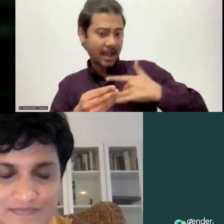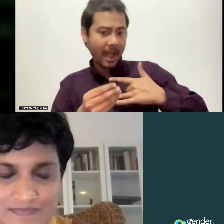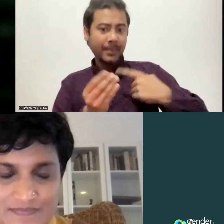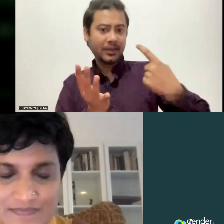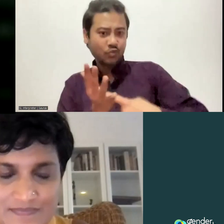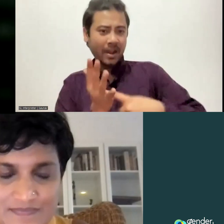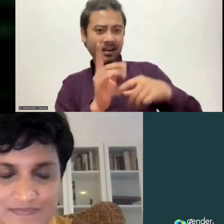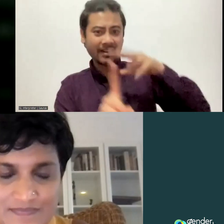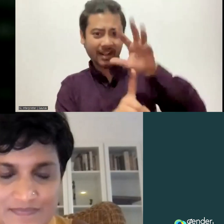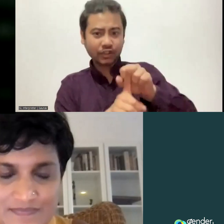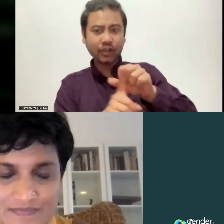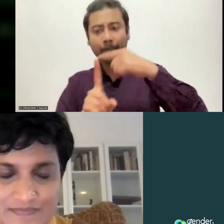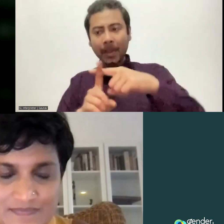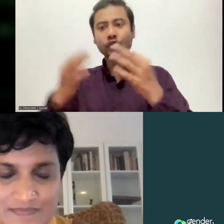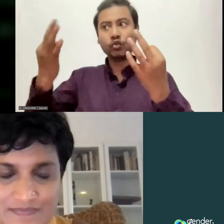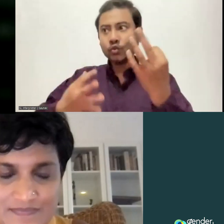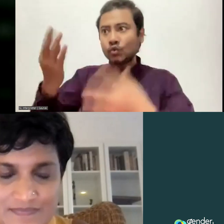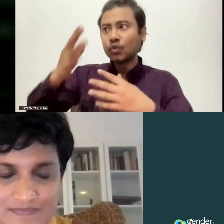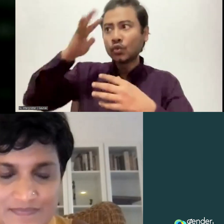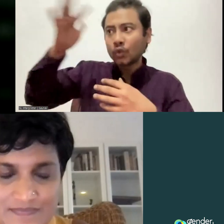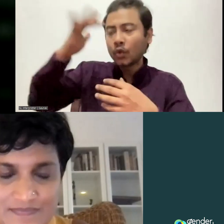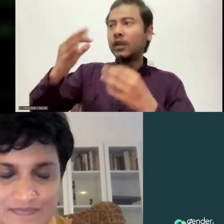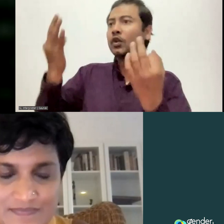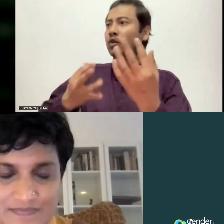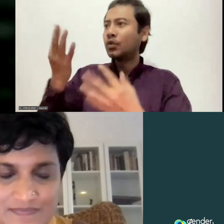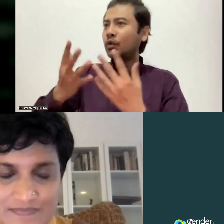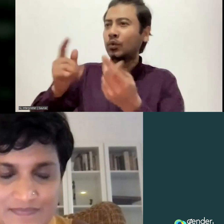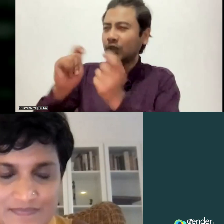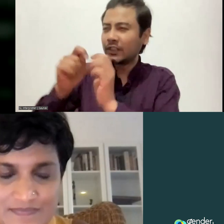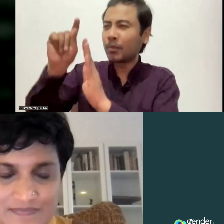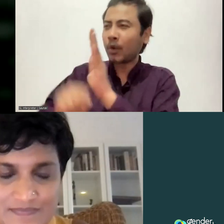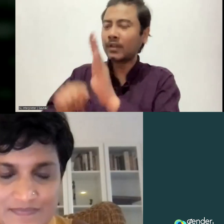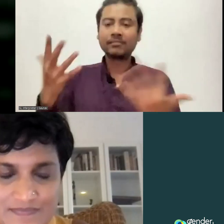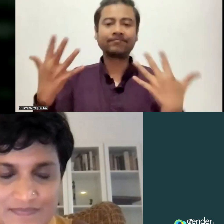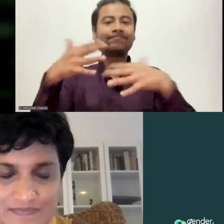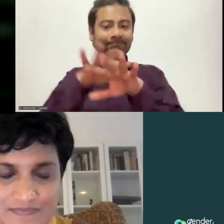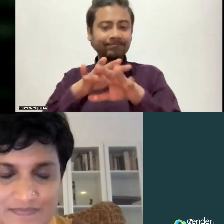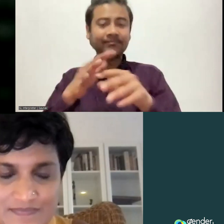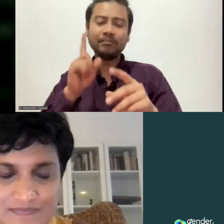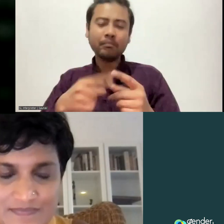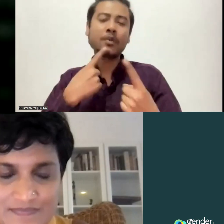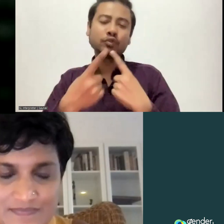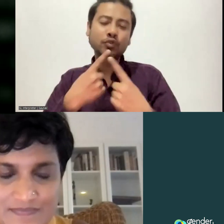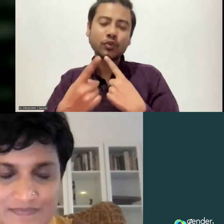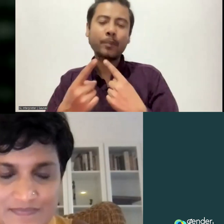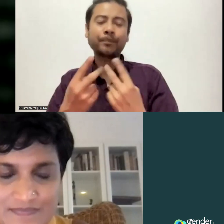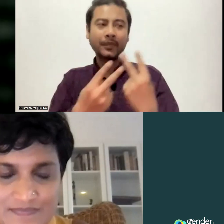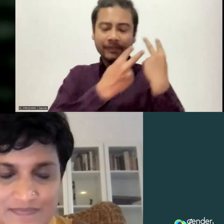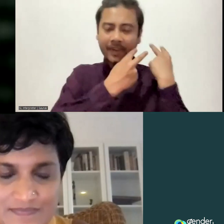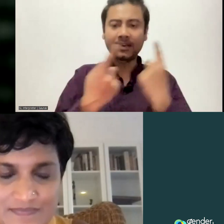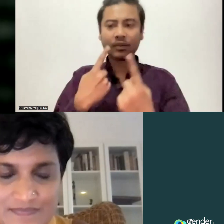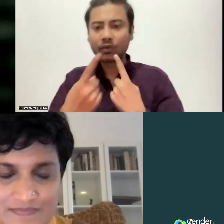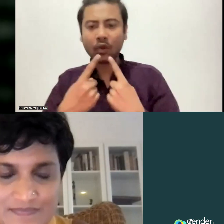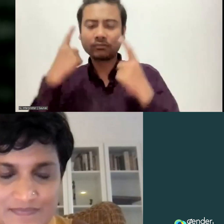realities. So we really hope that this conversation can just contribute to envisioning, you know, inclusivity, newer